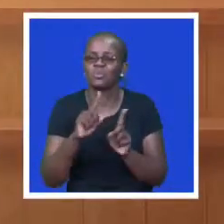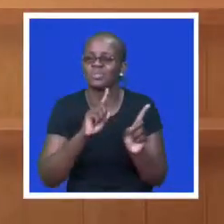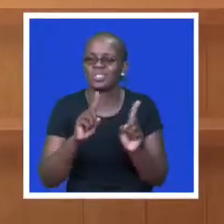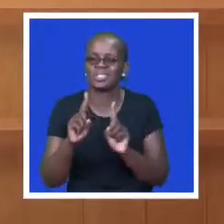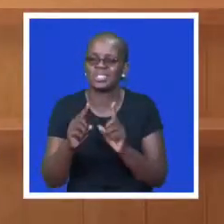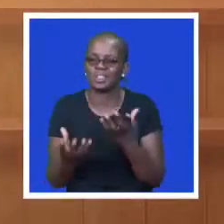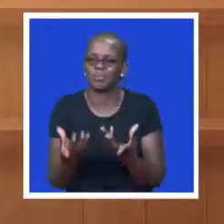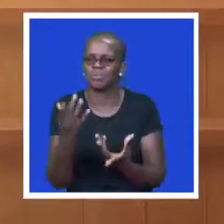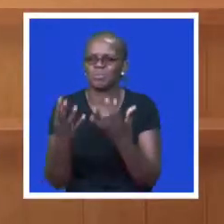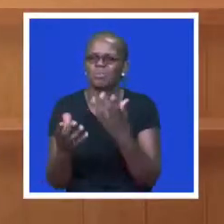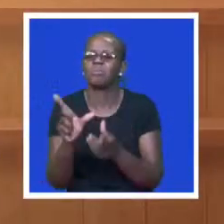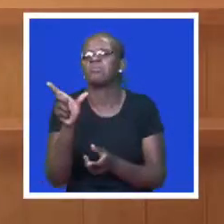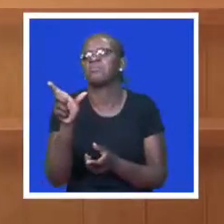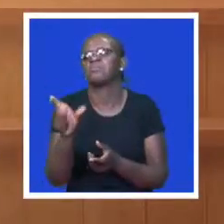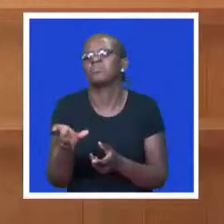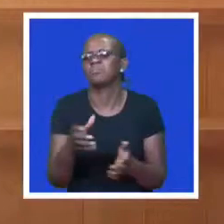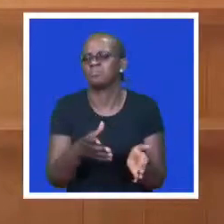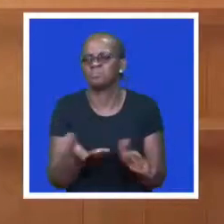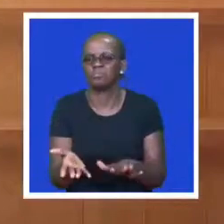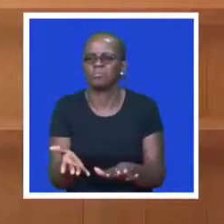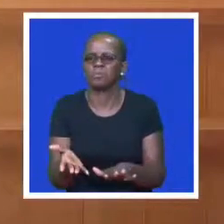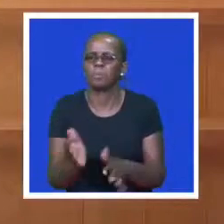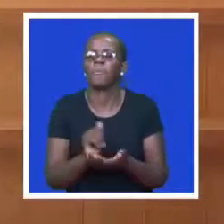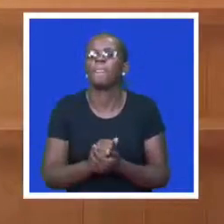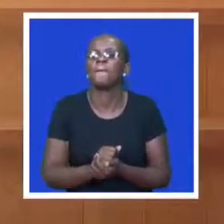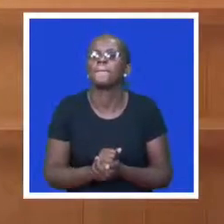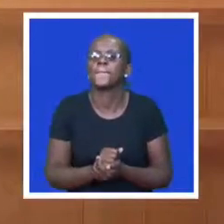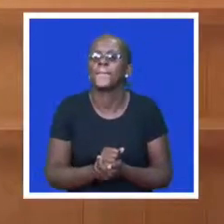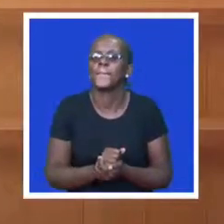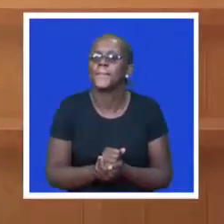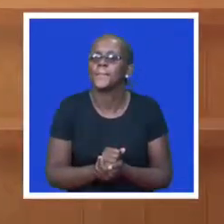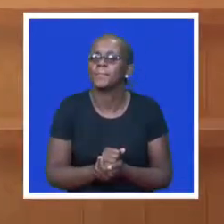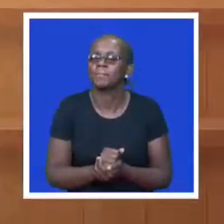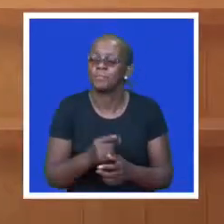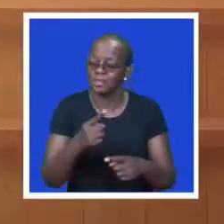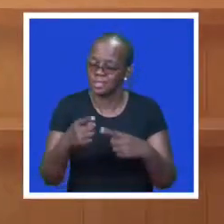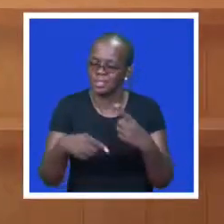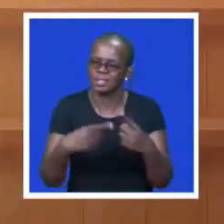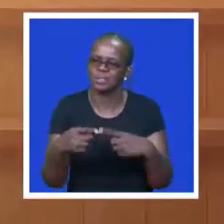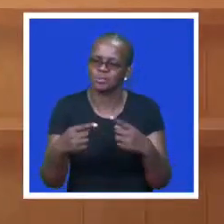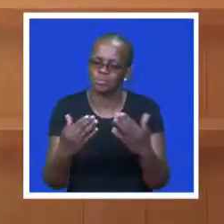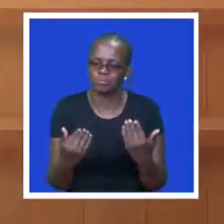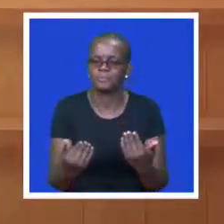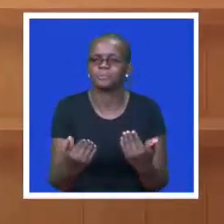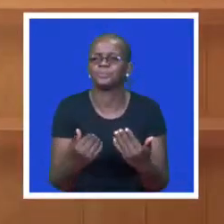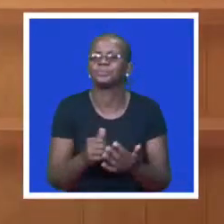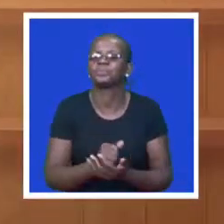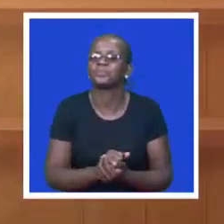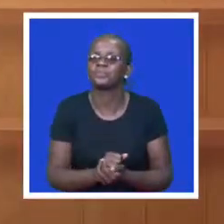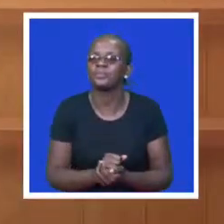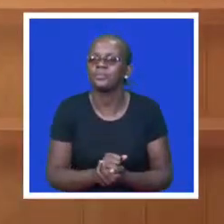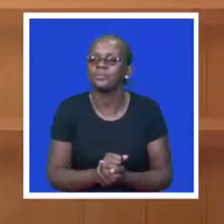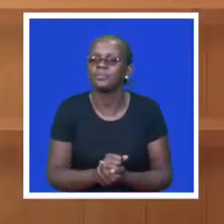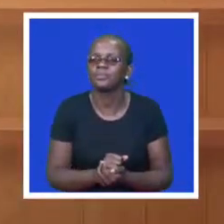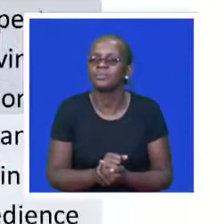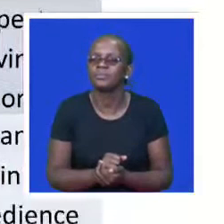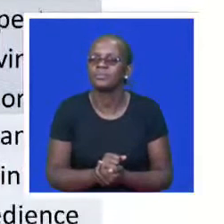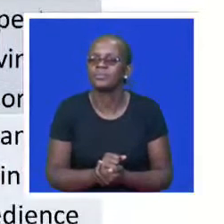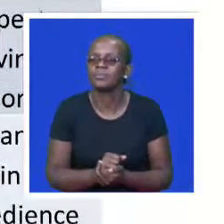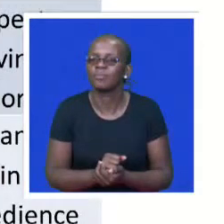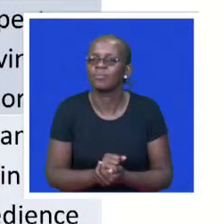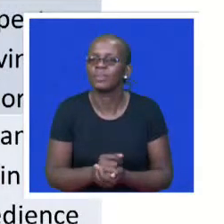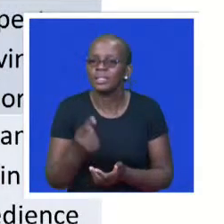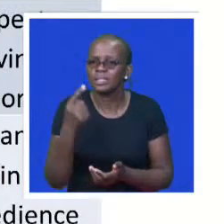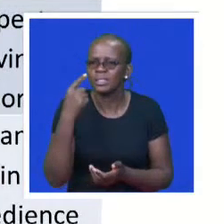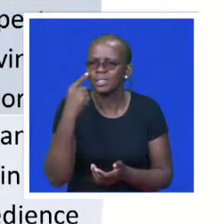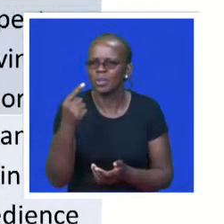today. We'll talk about it another time. So now, dear Lena, let us move on to the next objective. Right now, we will be looking at the types